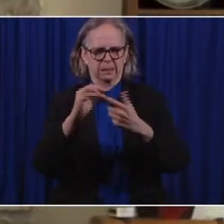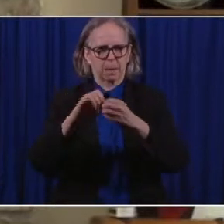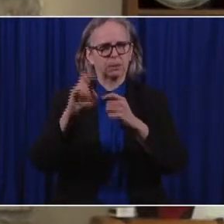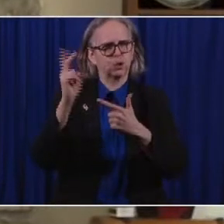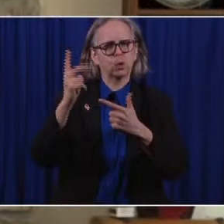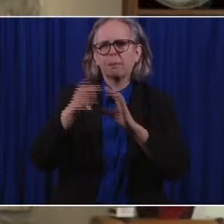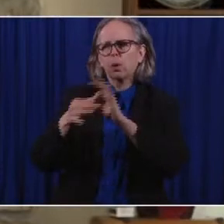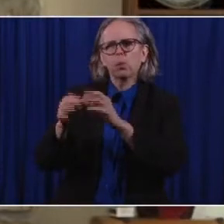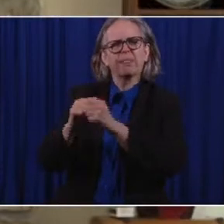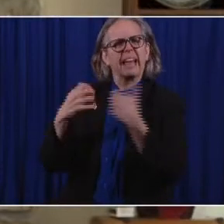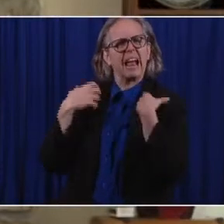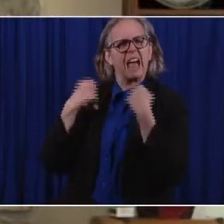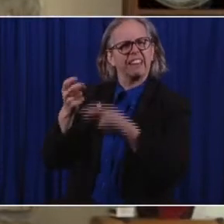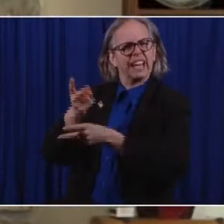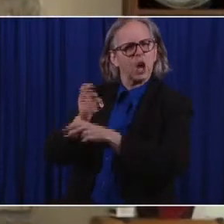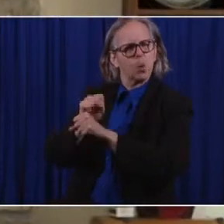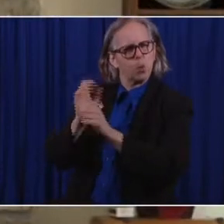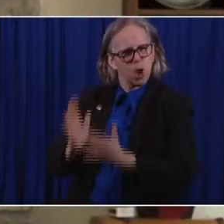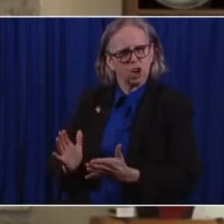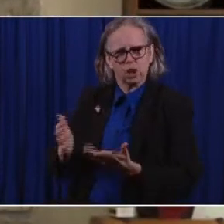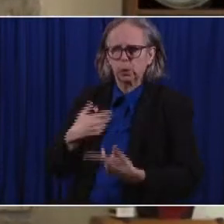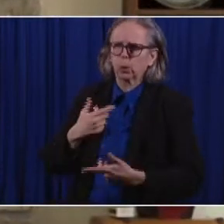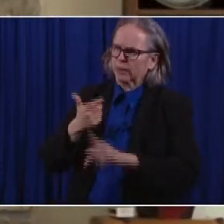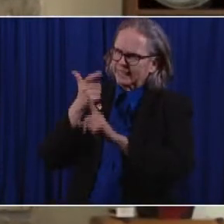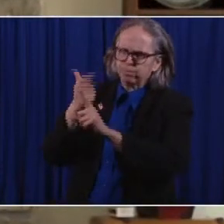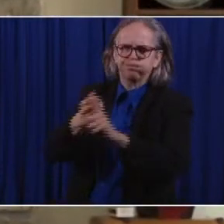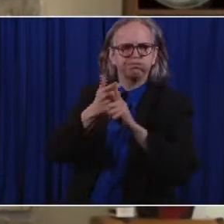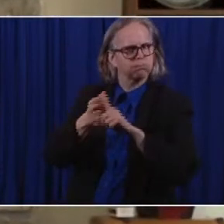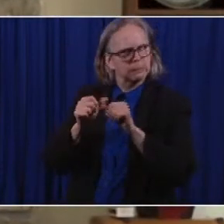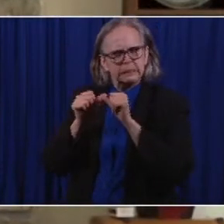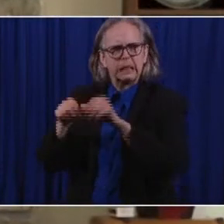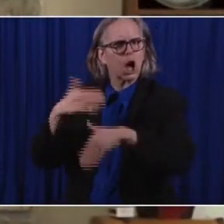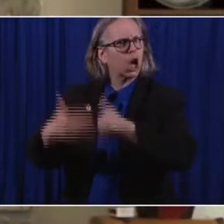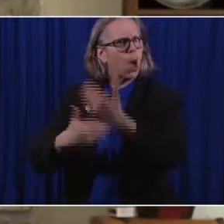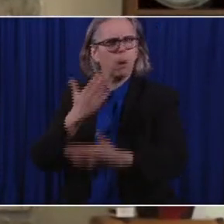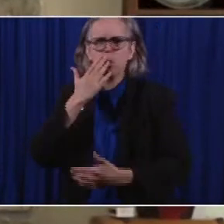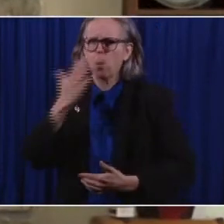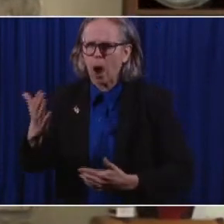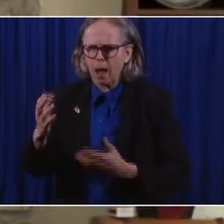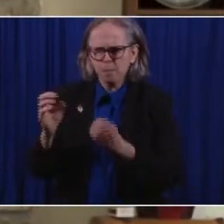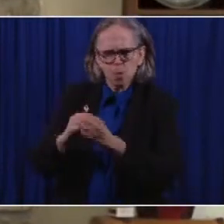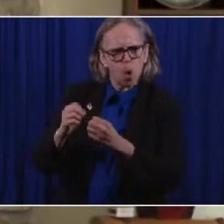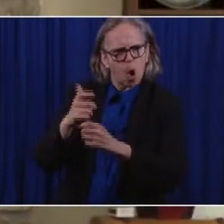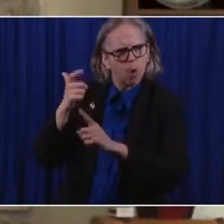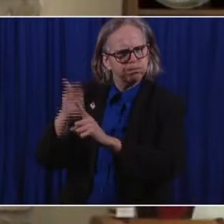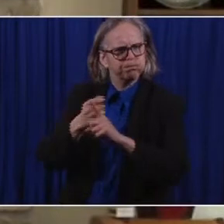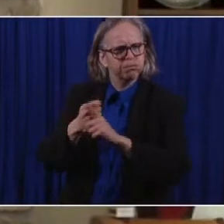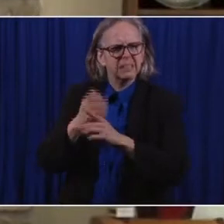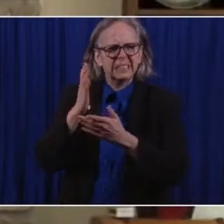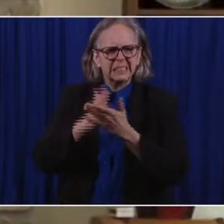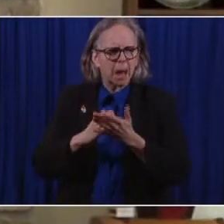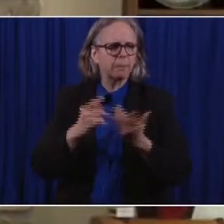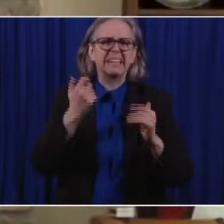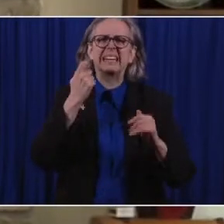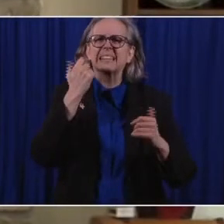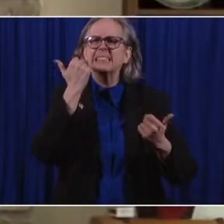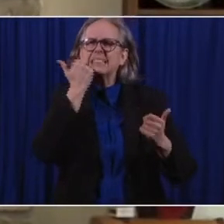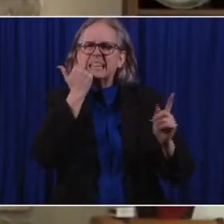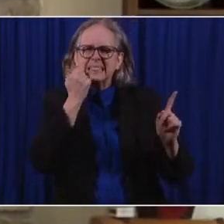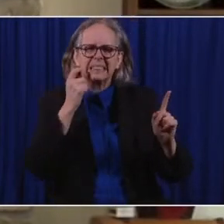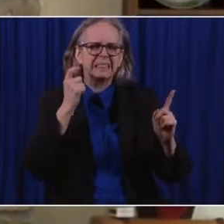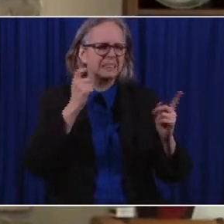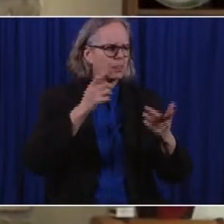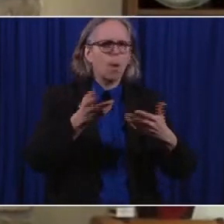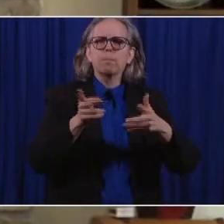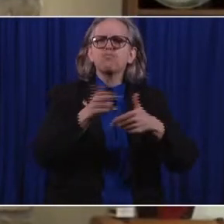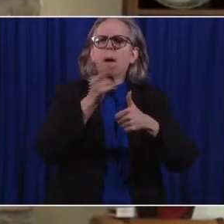We're moving forward. We don't have them all protected yet. We know that there's some dentists out there and there's some other primary care physicians who have not been covered yet.